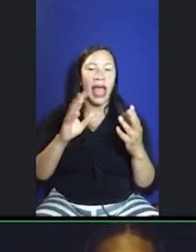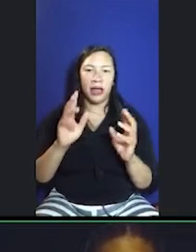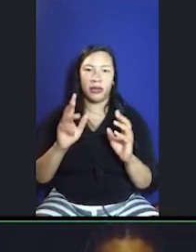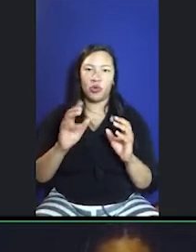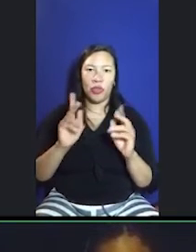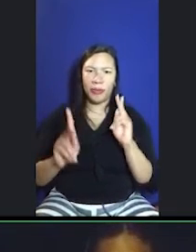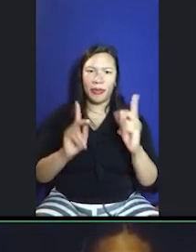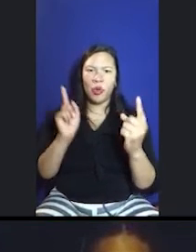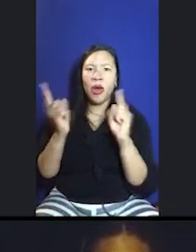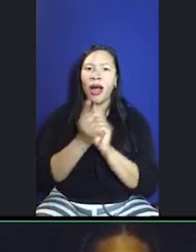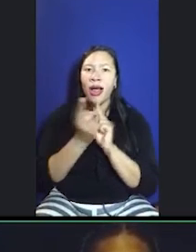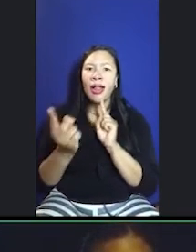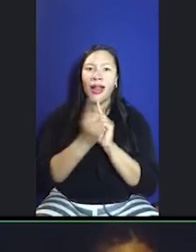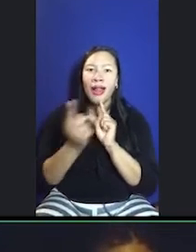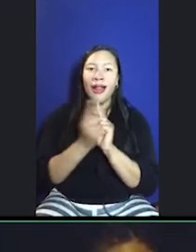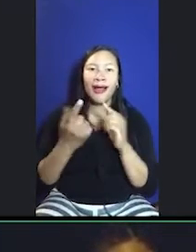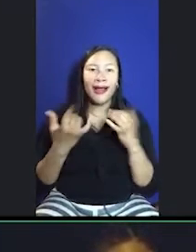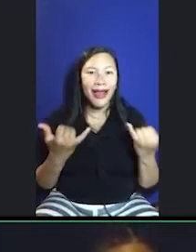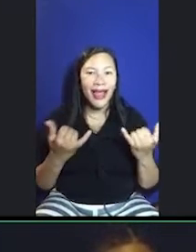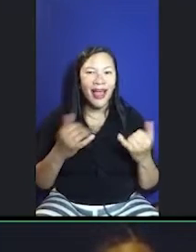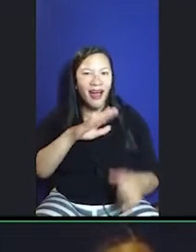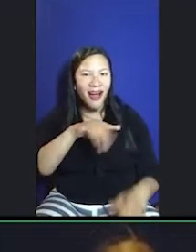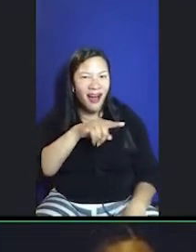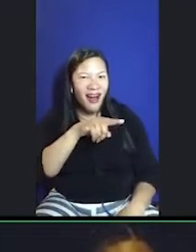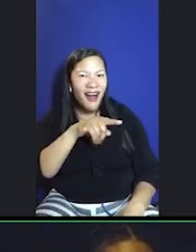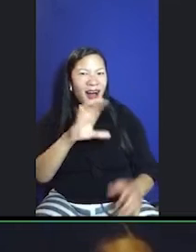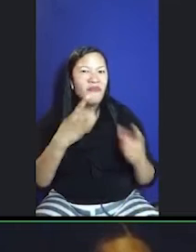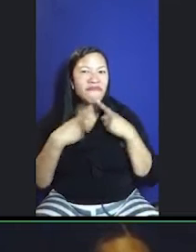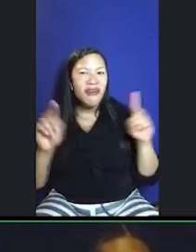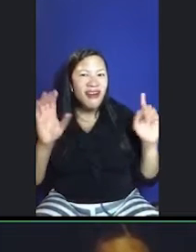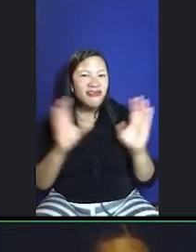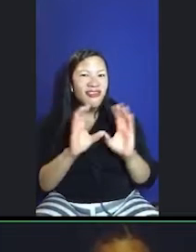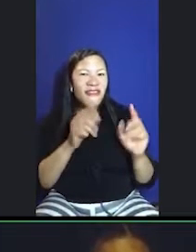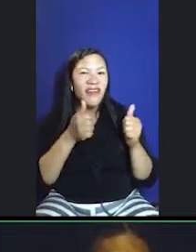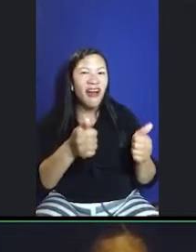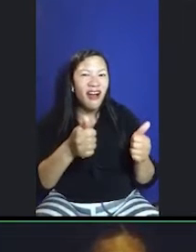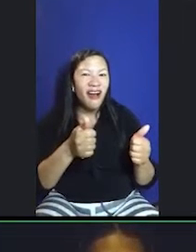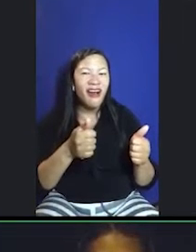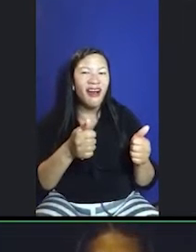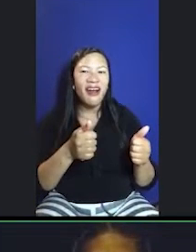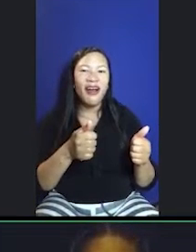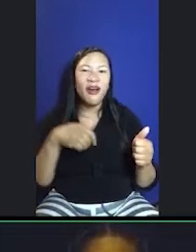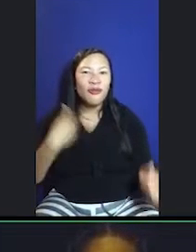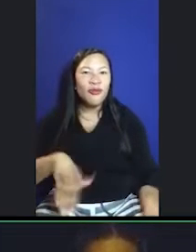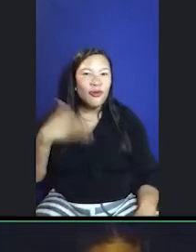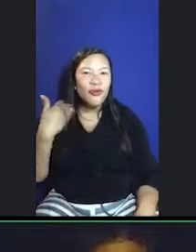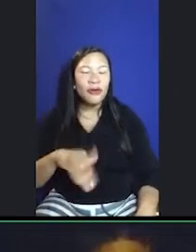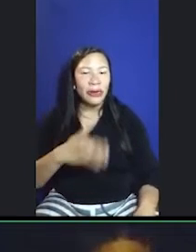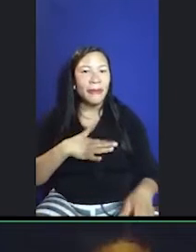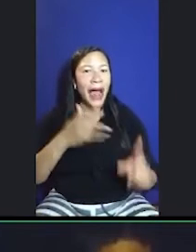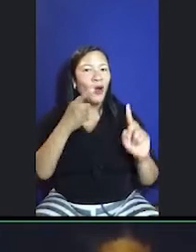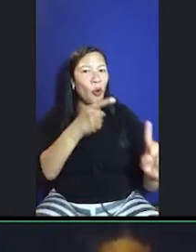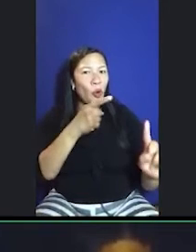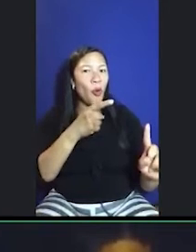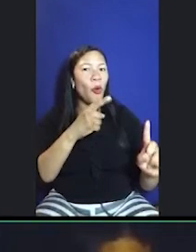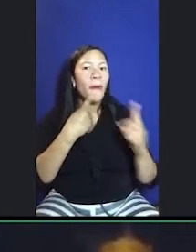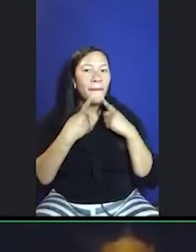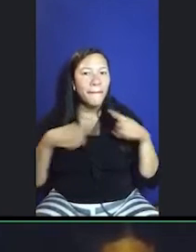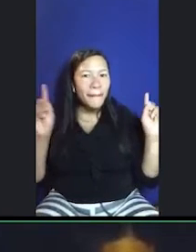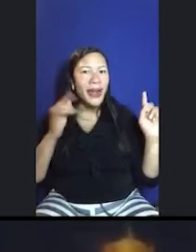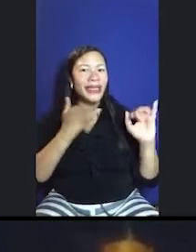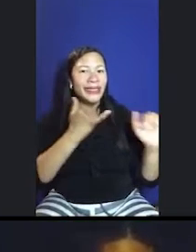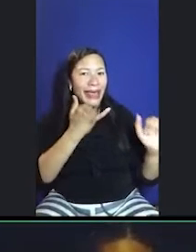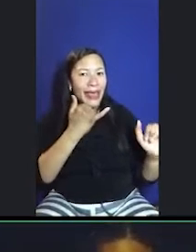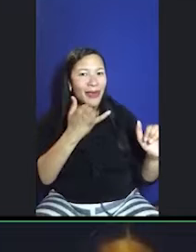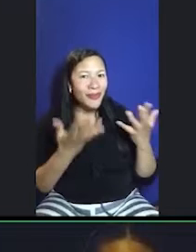up to me now and, oh wow, you got certified, you're certified. That's such, man. And I'm trying to get through and do that and get up there.